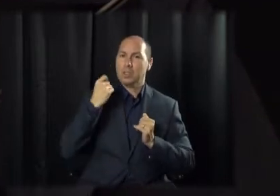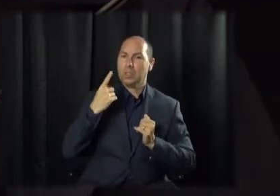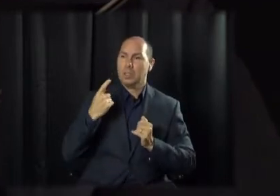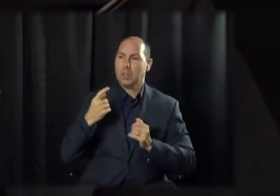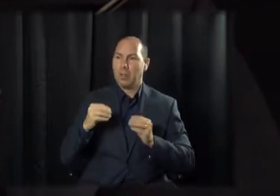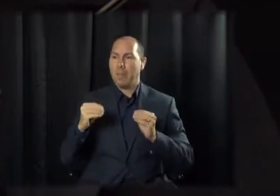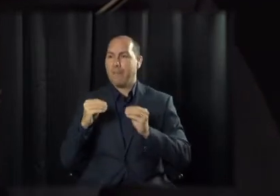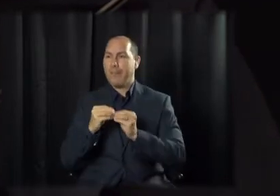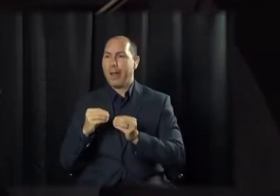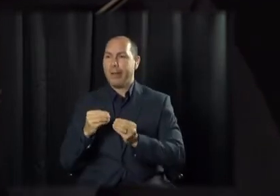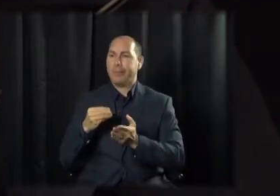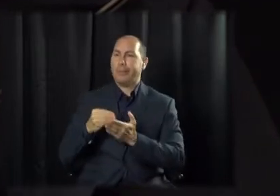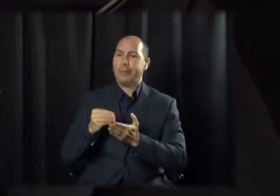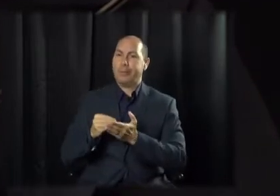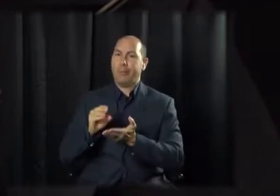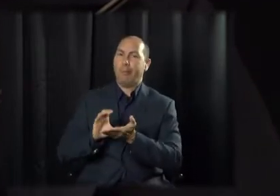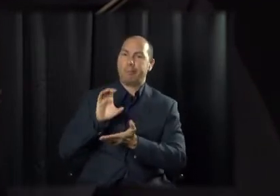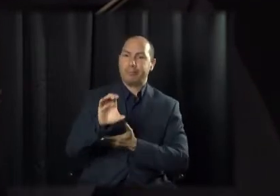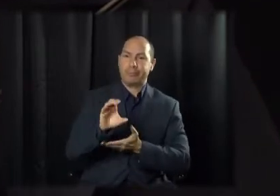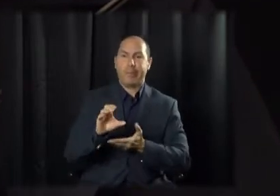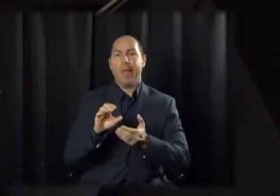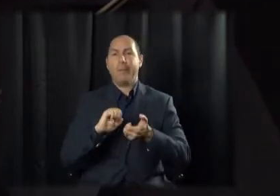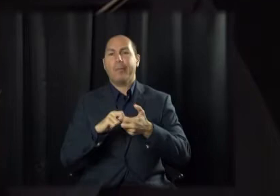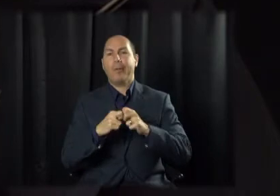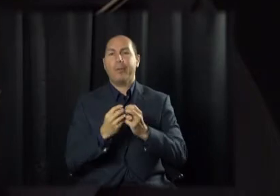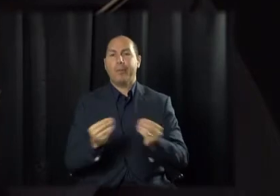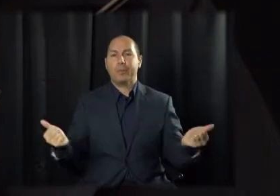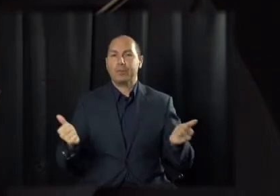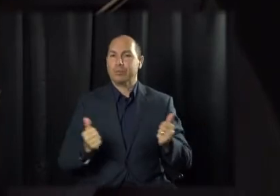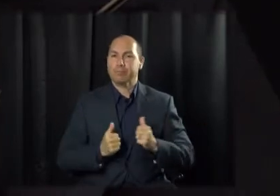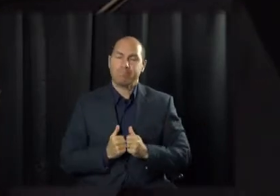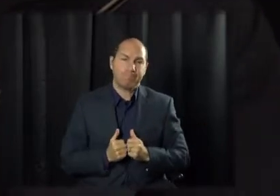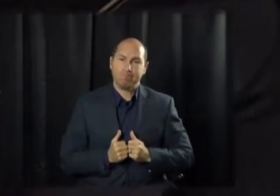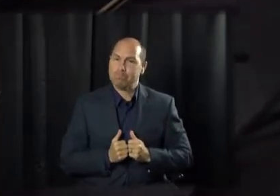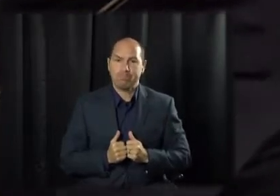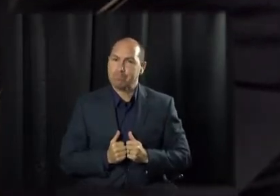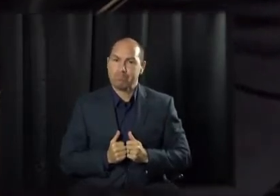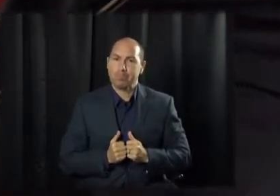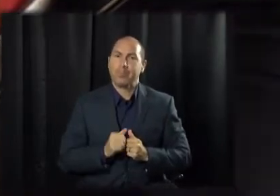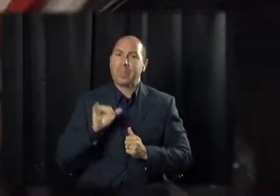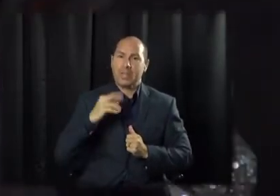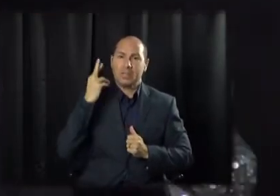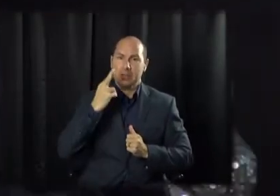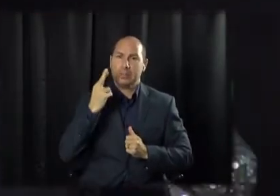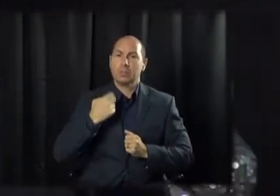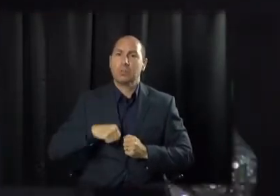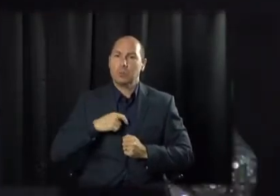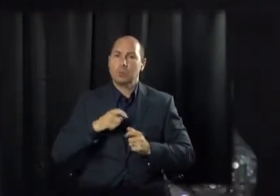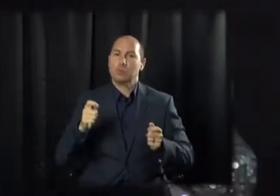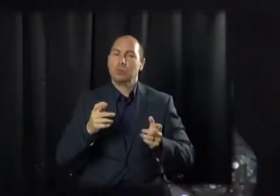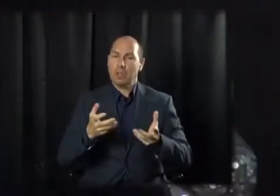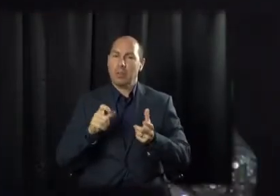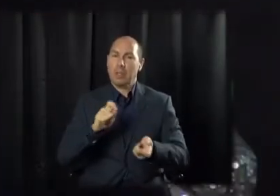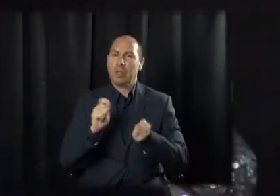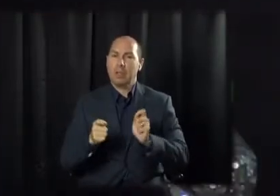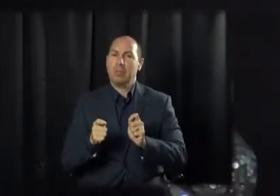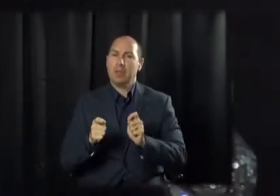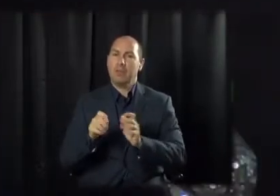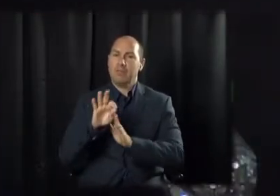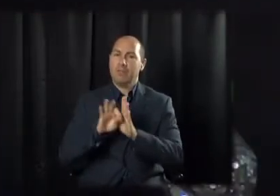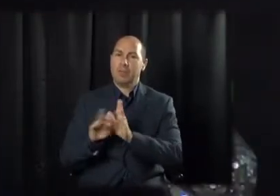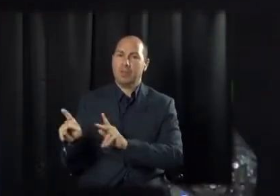And so for that reason, I'll be supporting the University of Puerto Rico fiscal plan. Thank you, John.